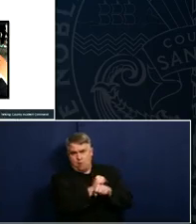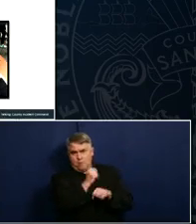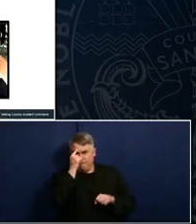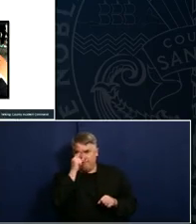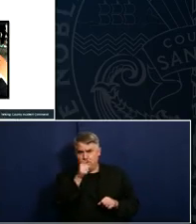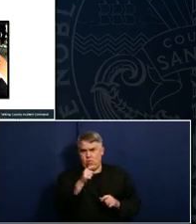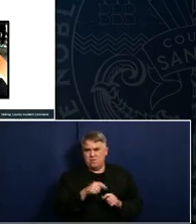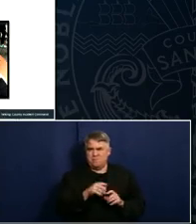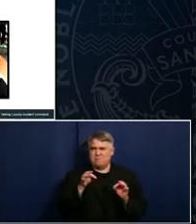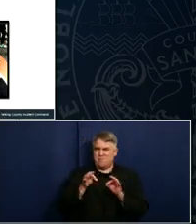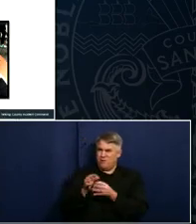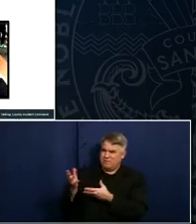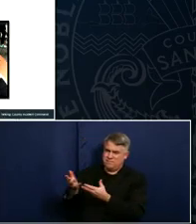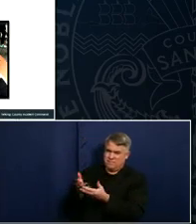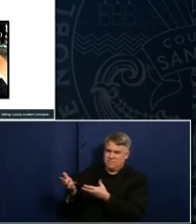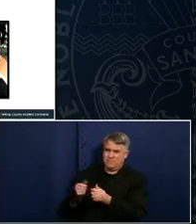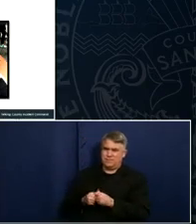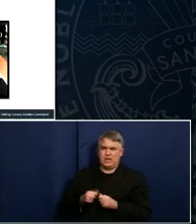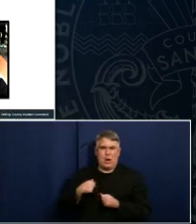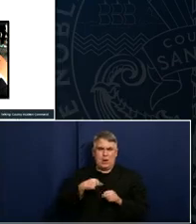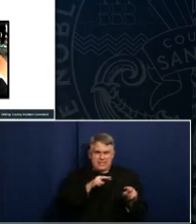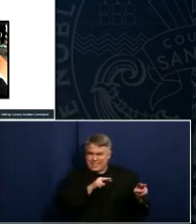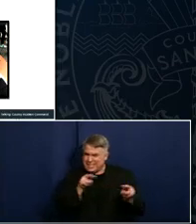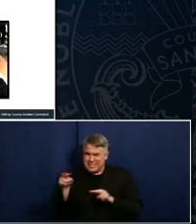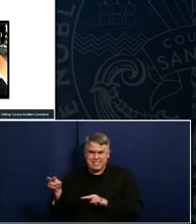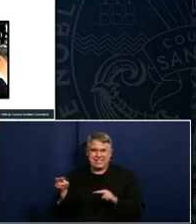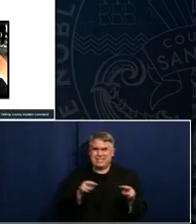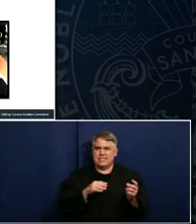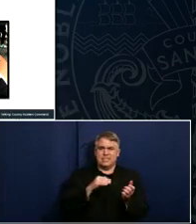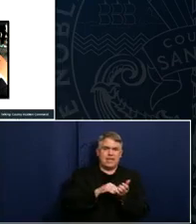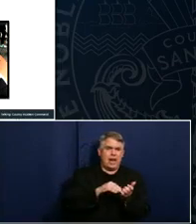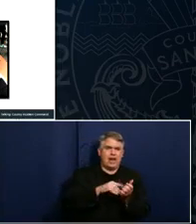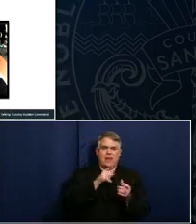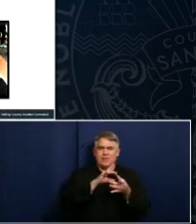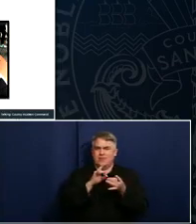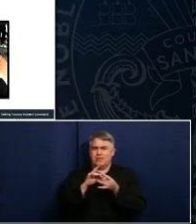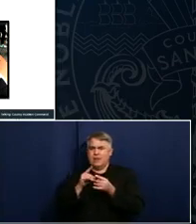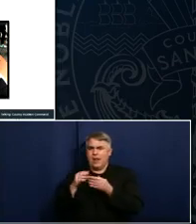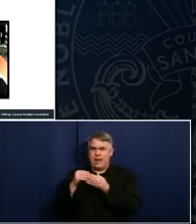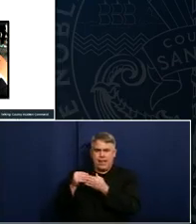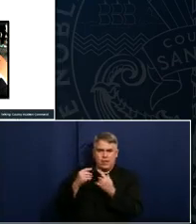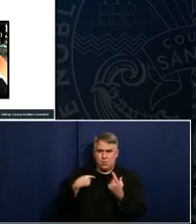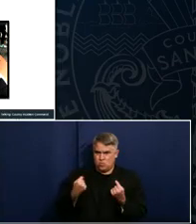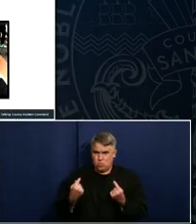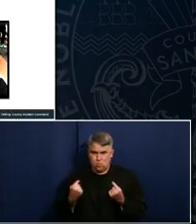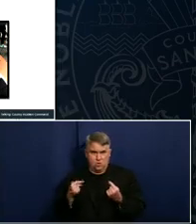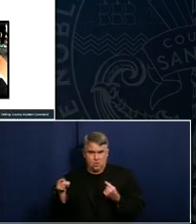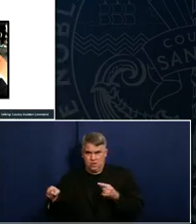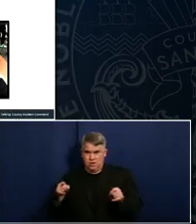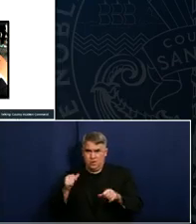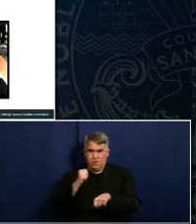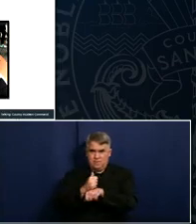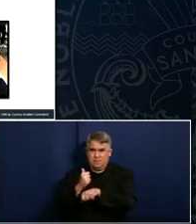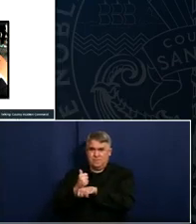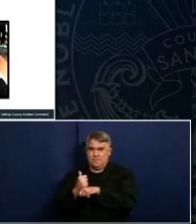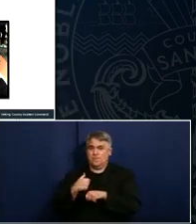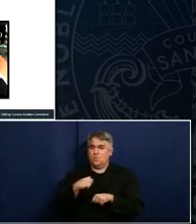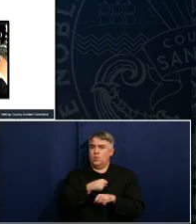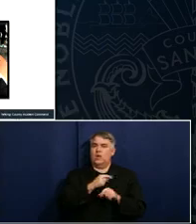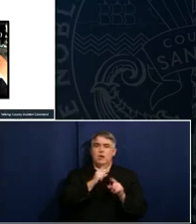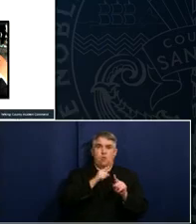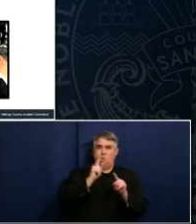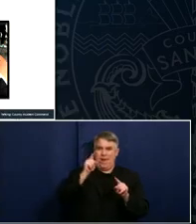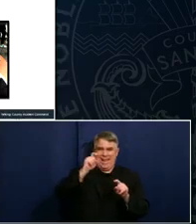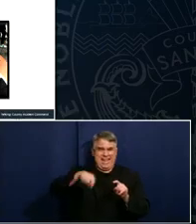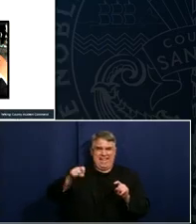as Dr. Wooten talked about, in guiding our work and where we are being driven to where the needs are, vaccinations, and lastly,